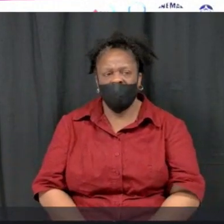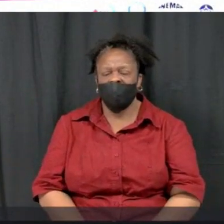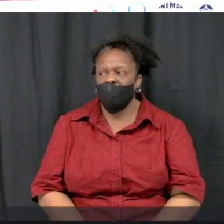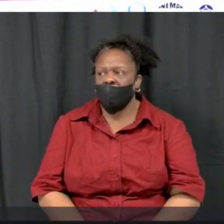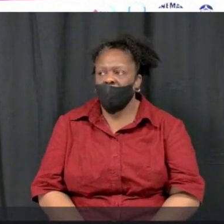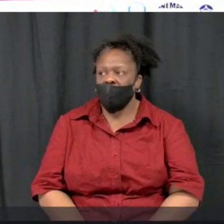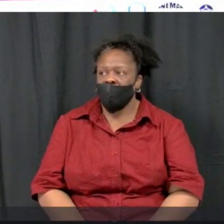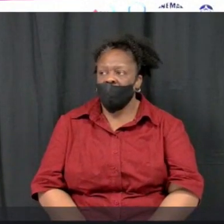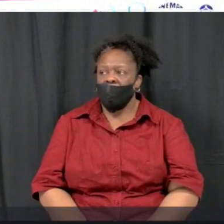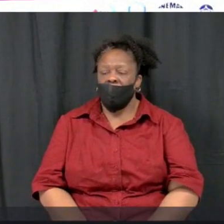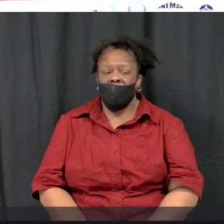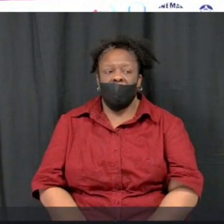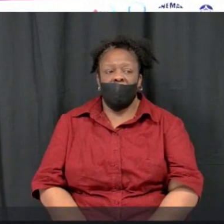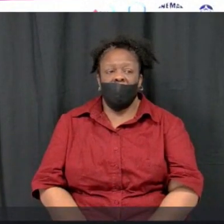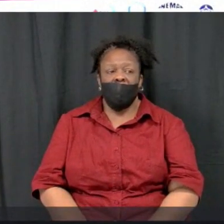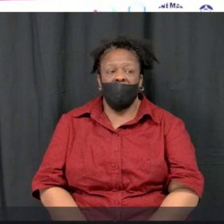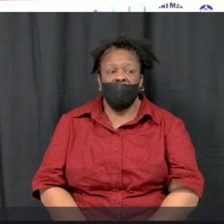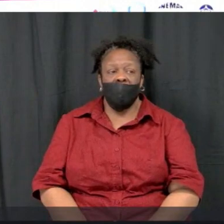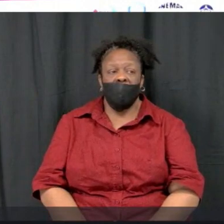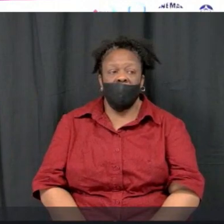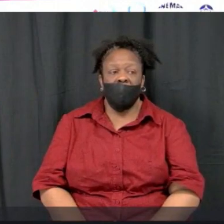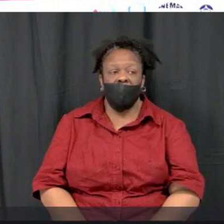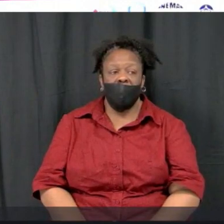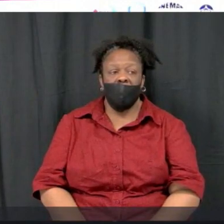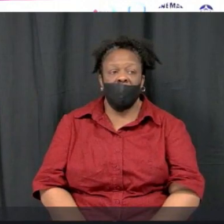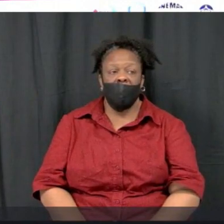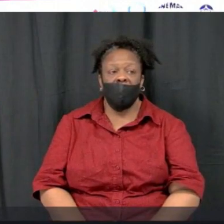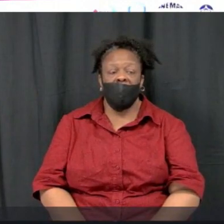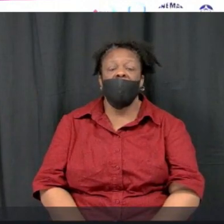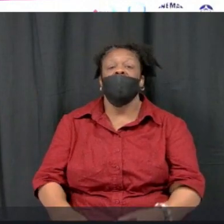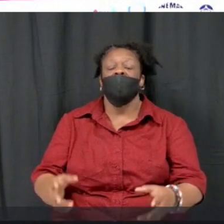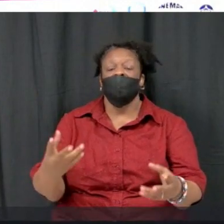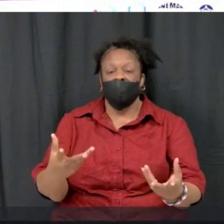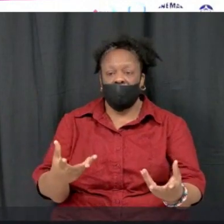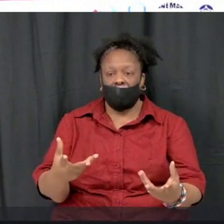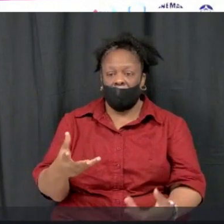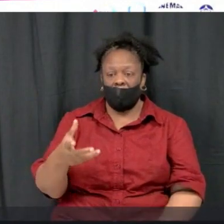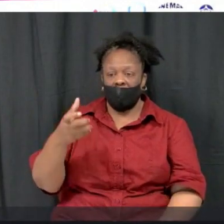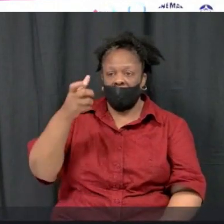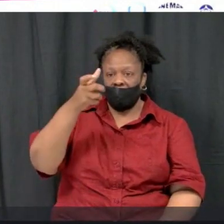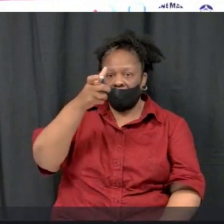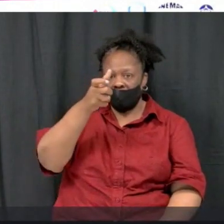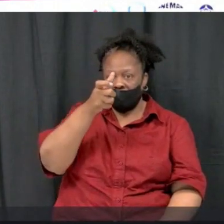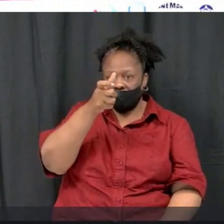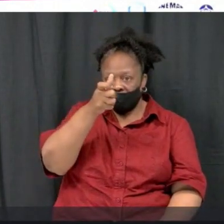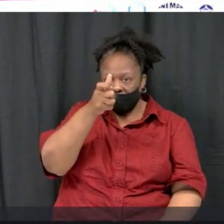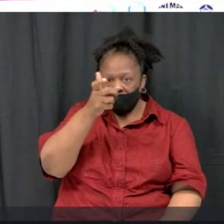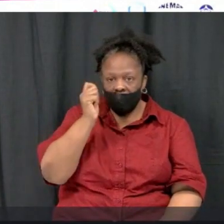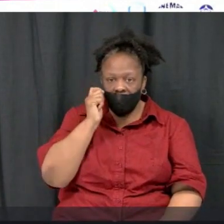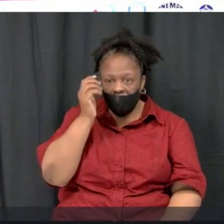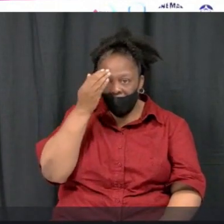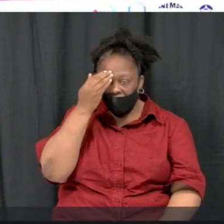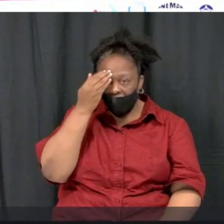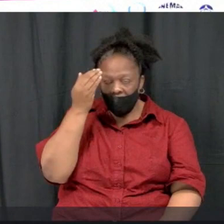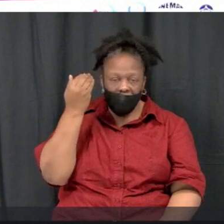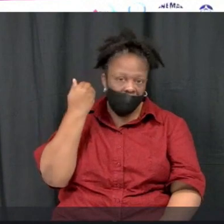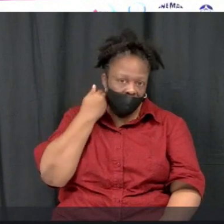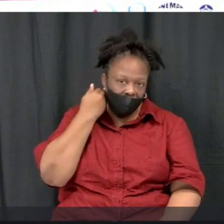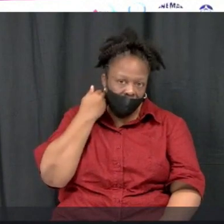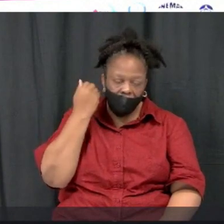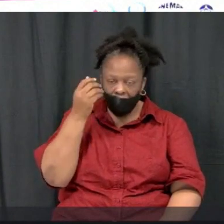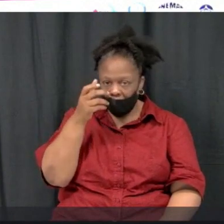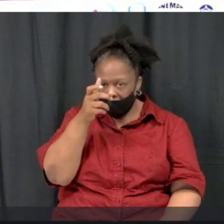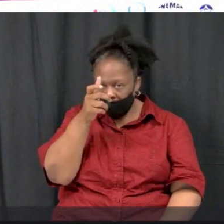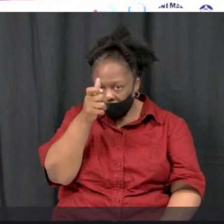Wearing a mask, sanitizing, temperature check where possible. If you're a business and you have a temperature gun, use it. If you can, if you're a business that is not